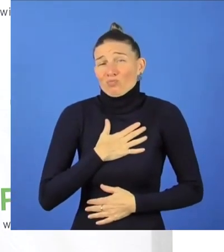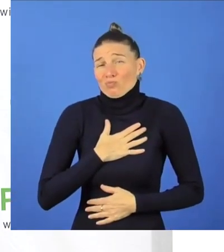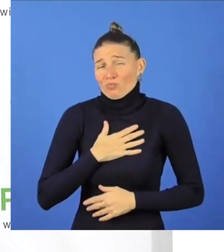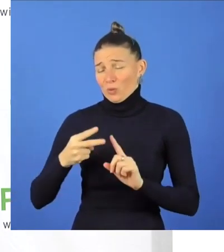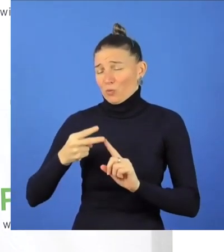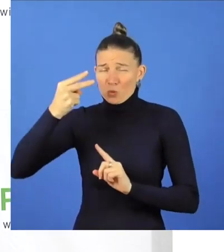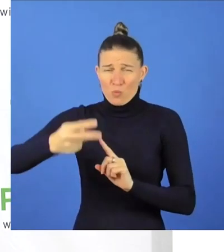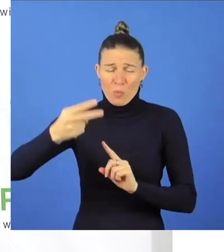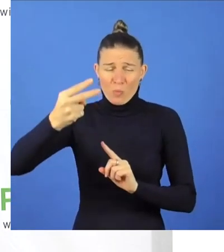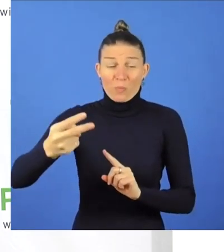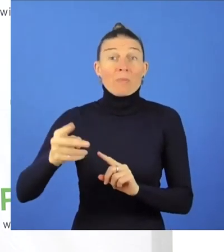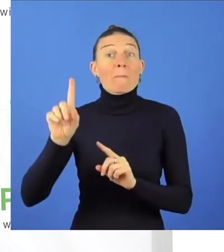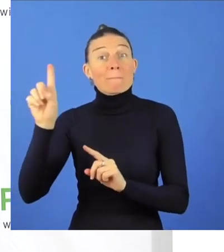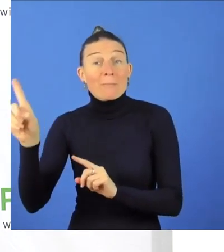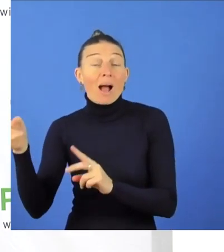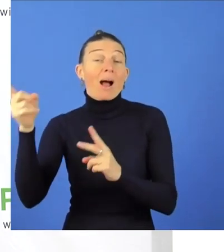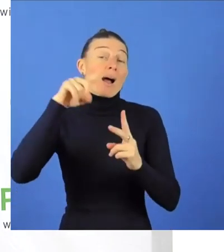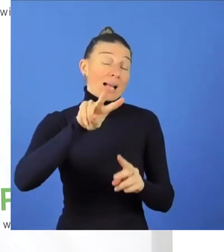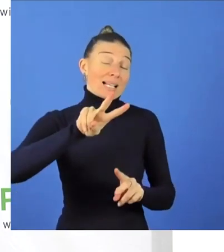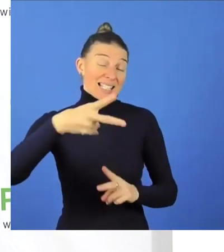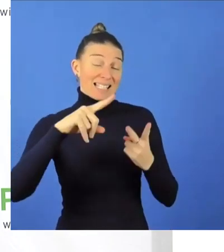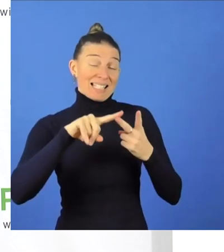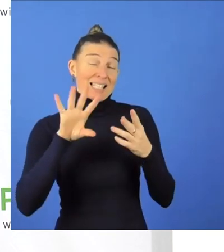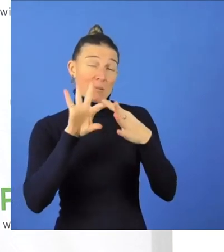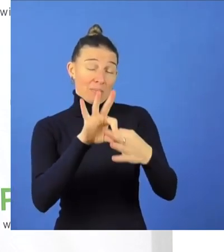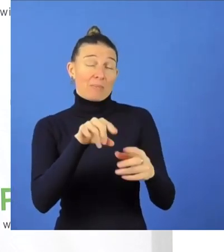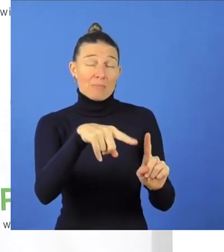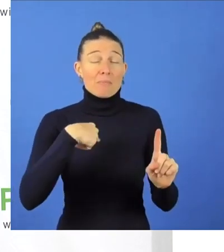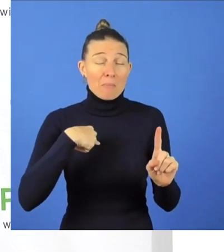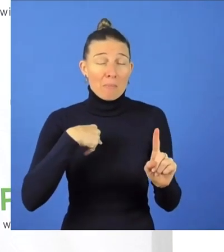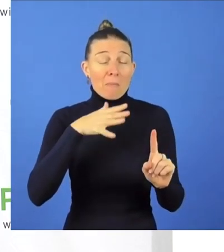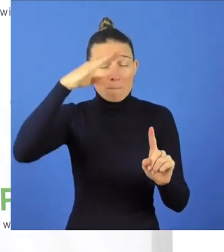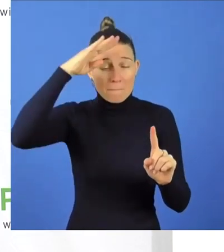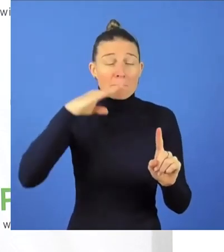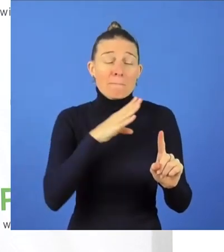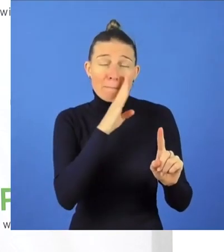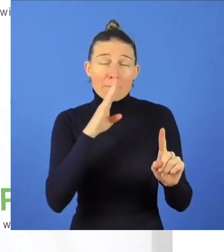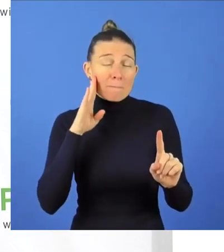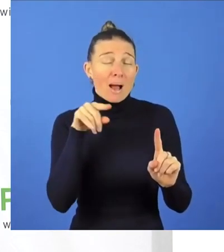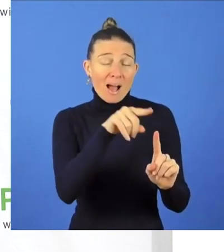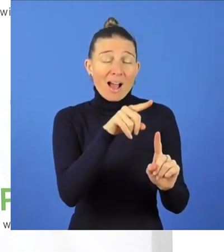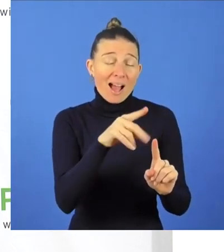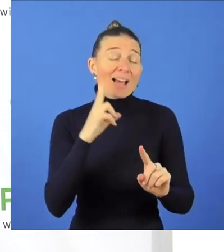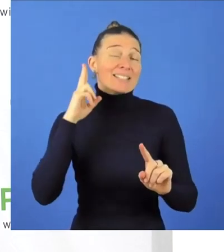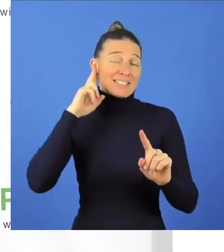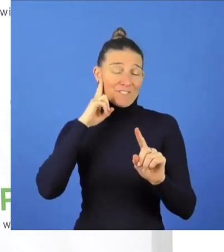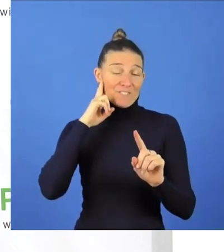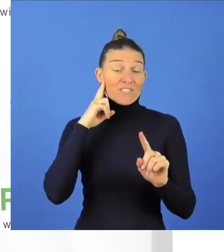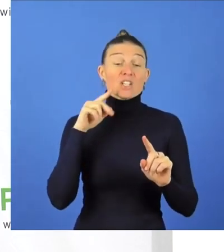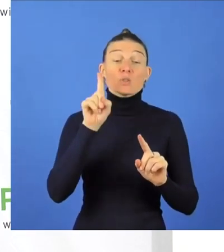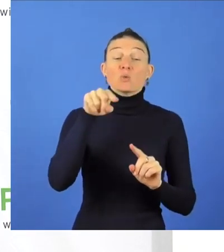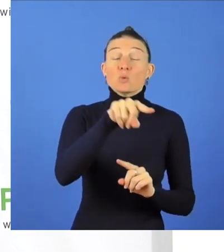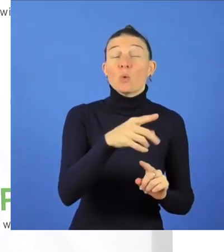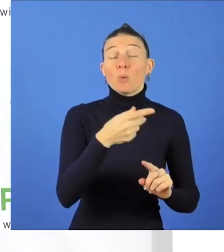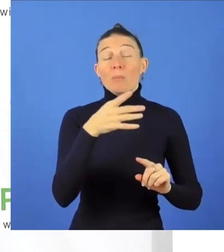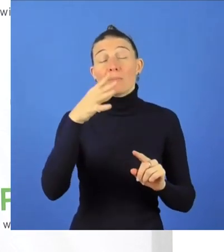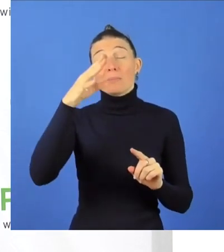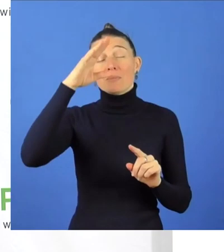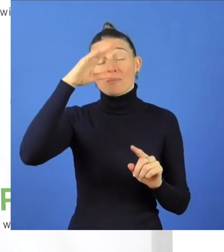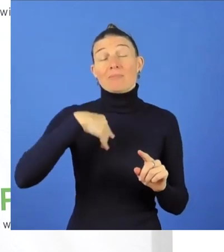My parents, I mentioned my parents who are deaf. When my father retired from work, when the cat died,